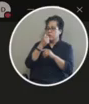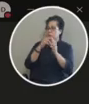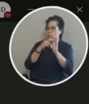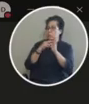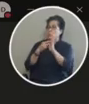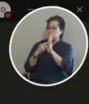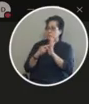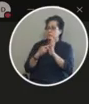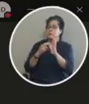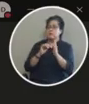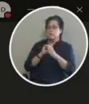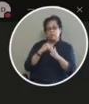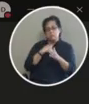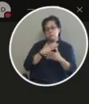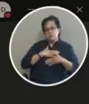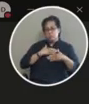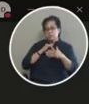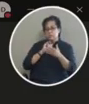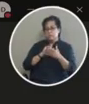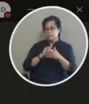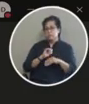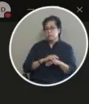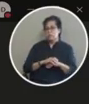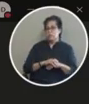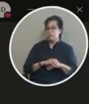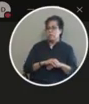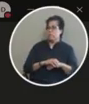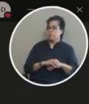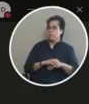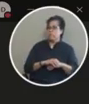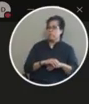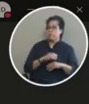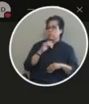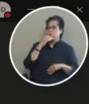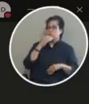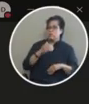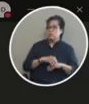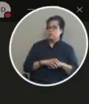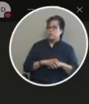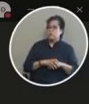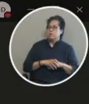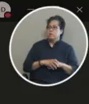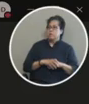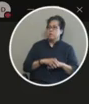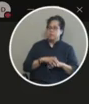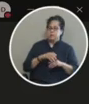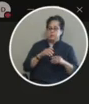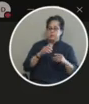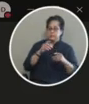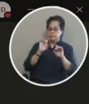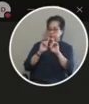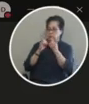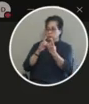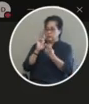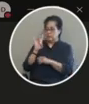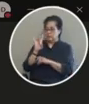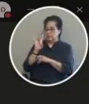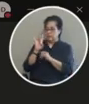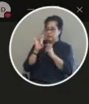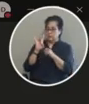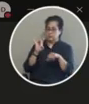representatives, I would appreciate that. Thank you. All right, Representative Lizarraga and then Representative